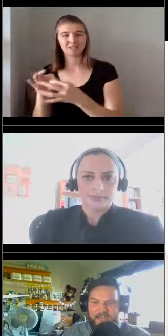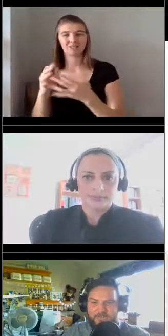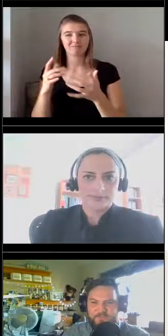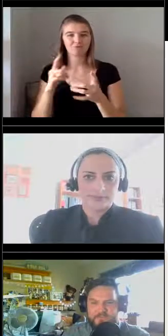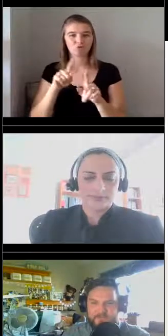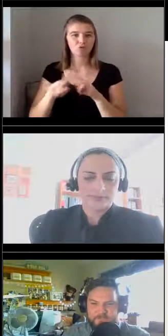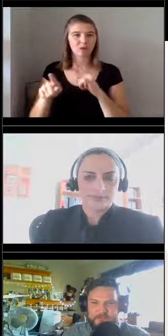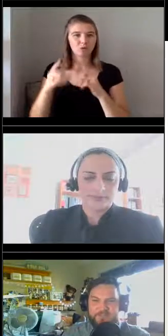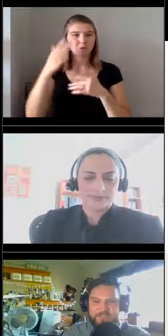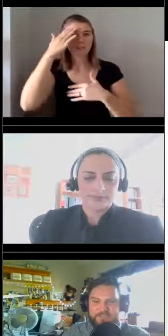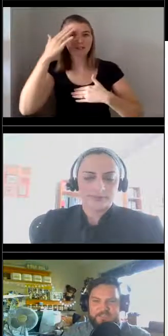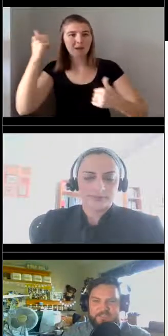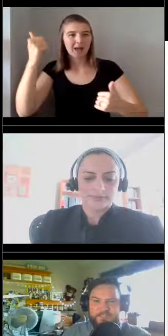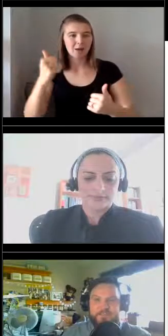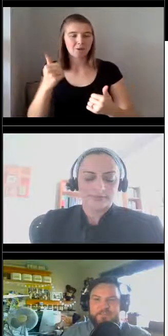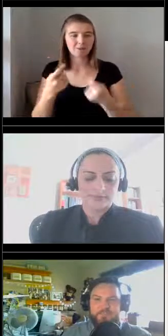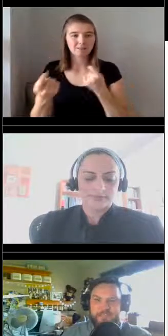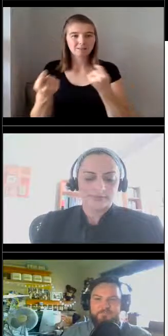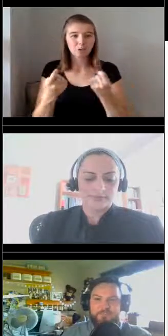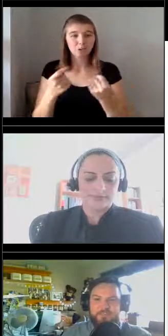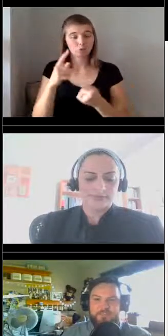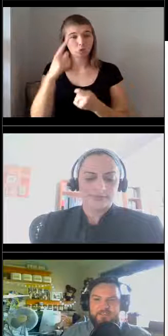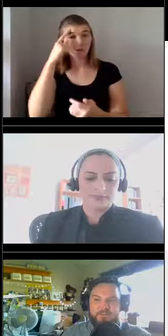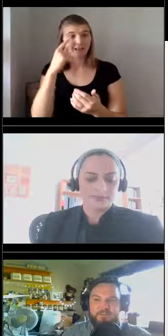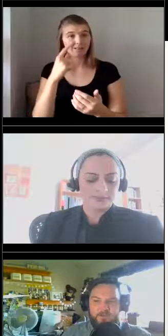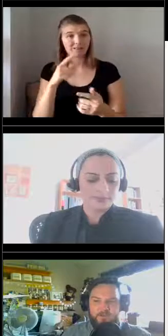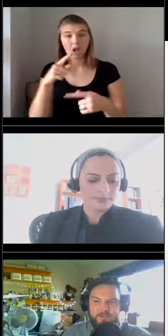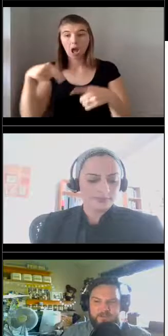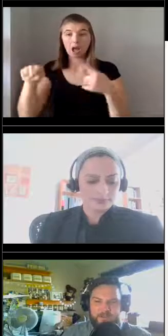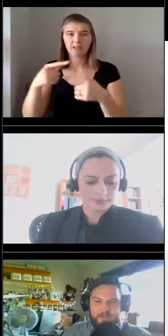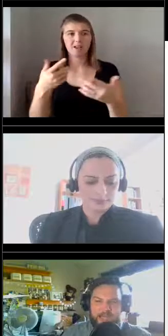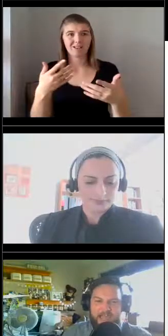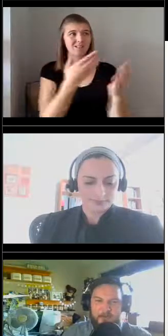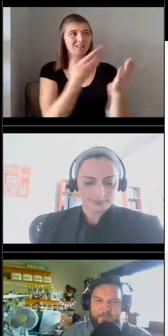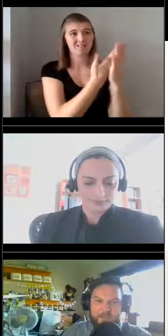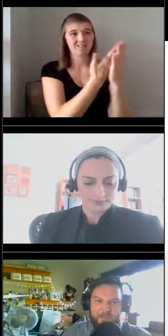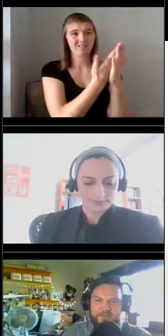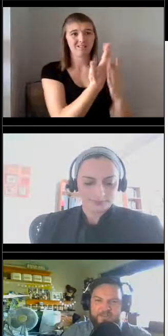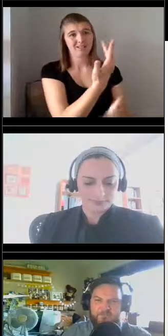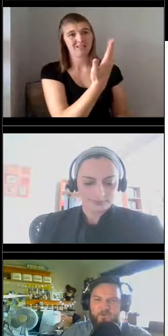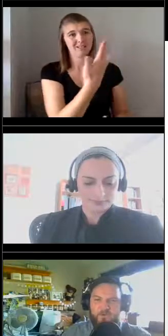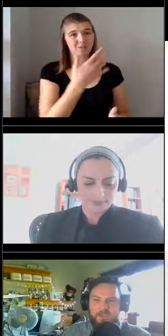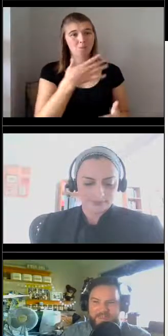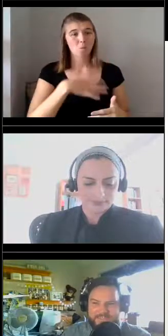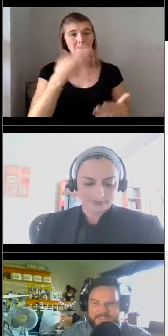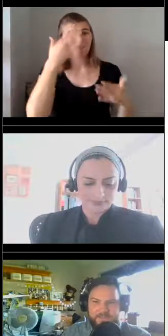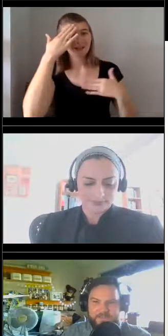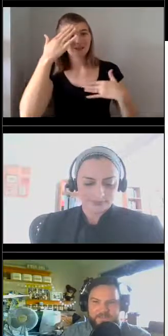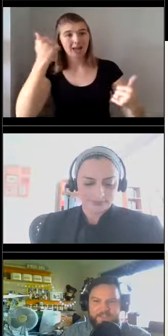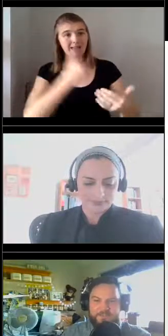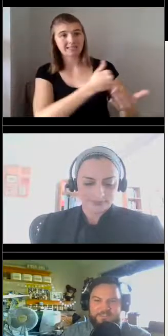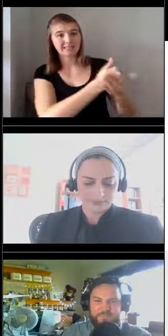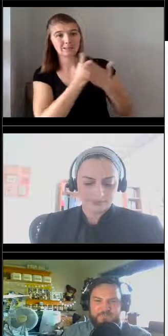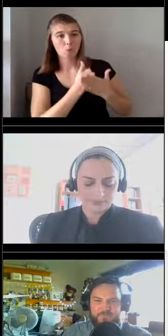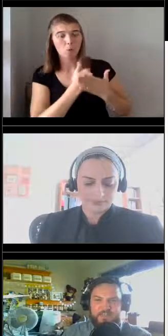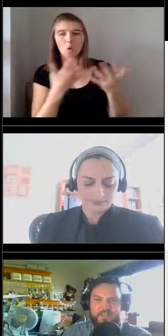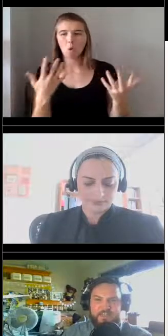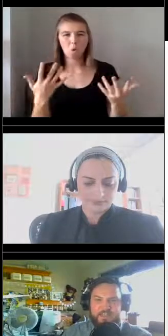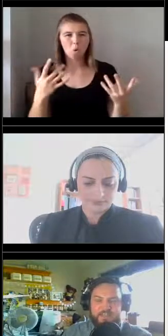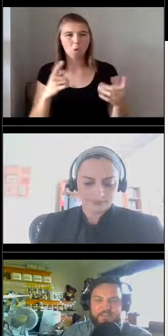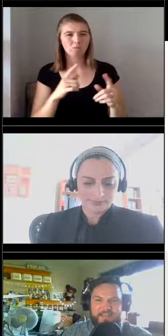that. Have the demands changed given COVID and so on? Are people asking for different things,